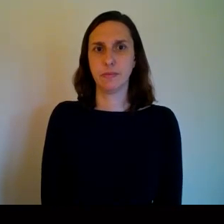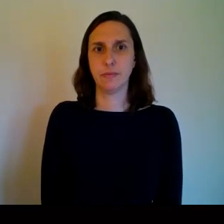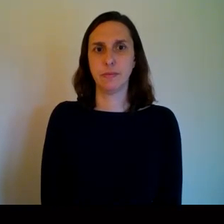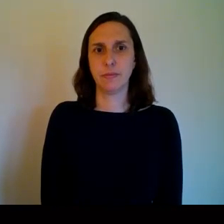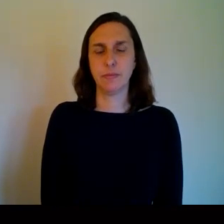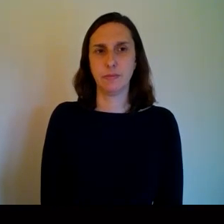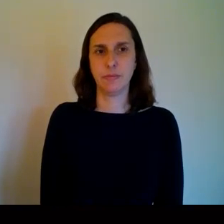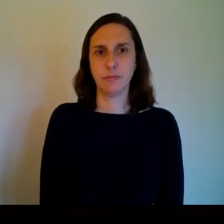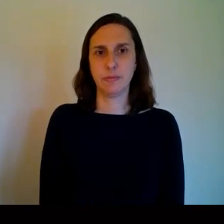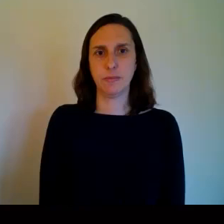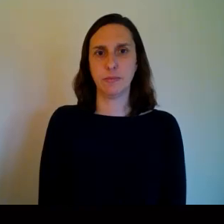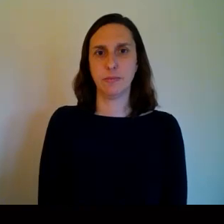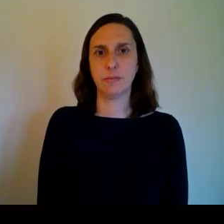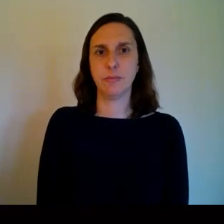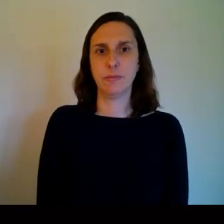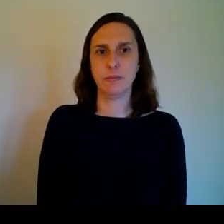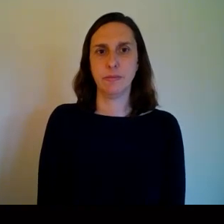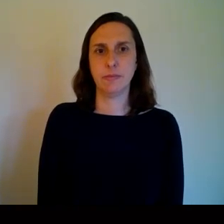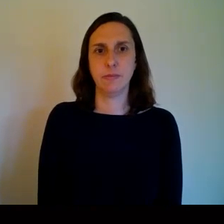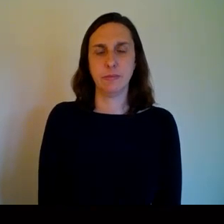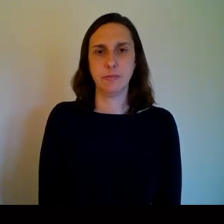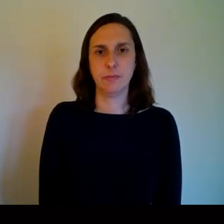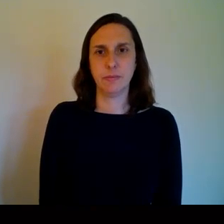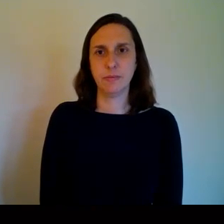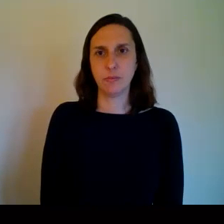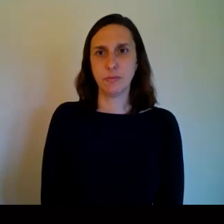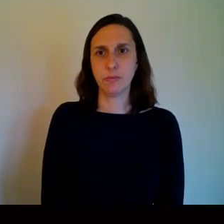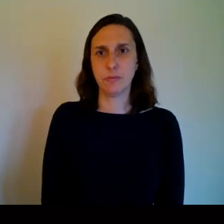All right, one of the things we want to keep in mind,